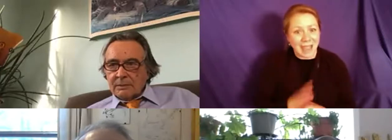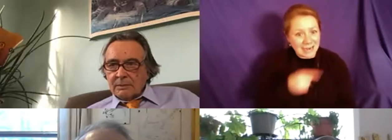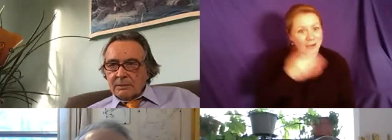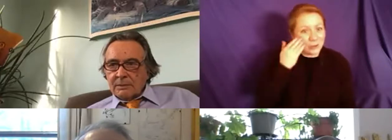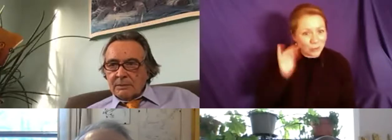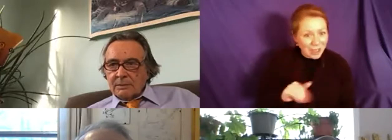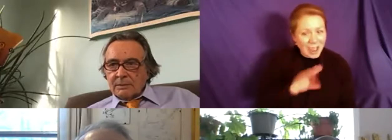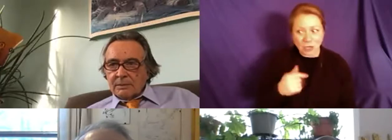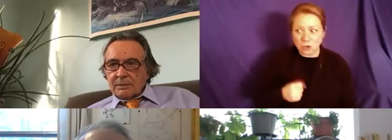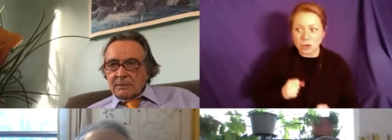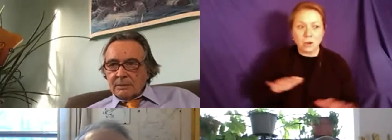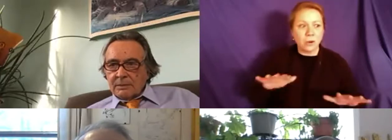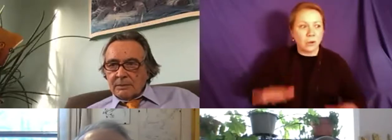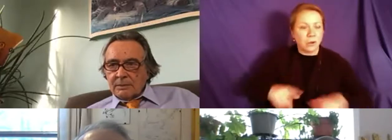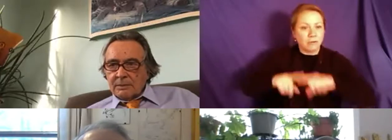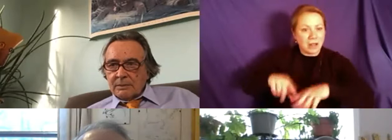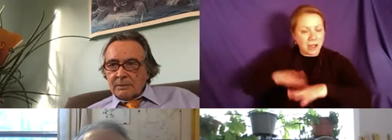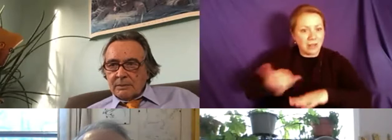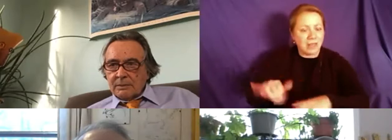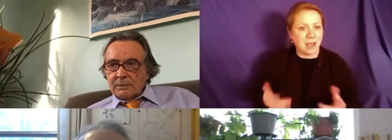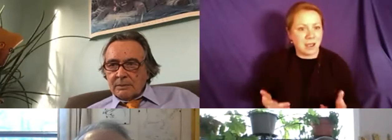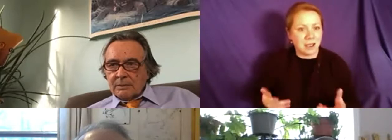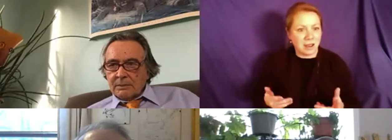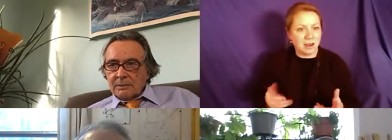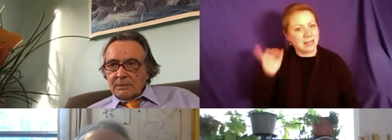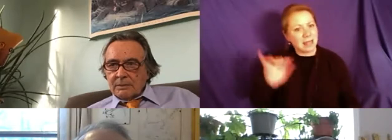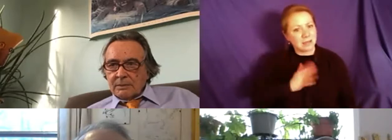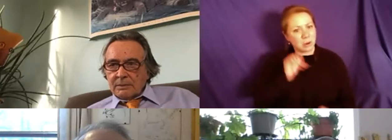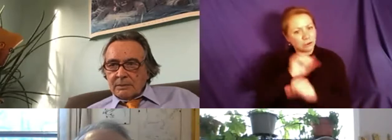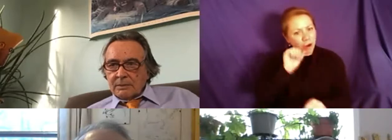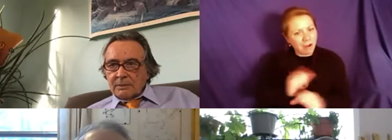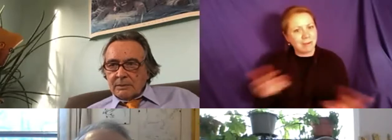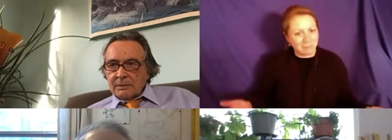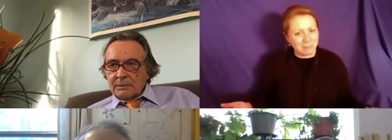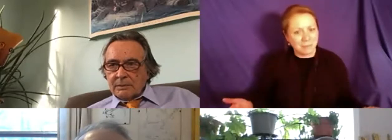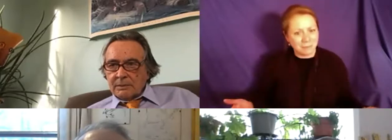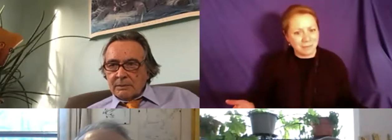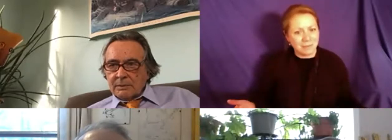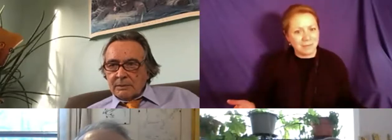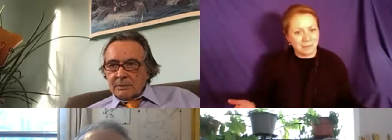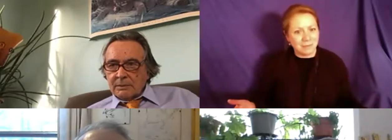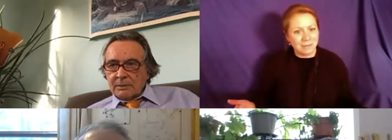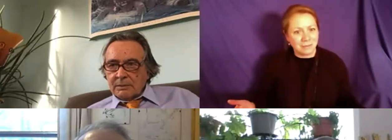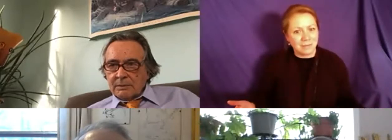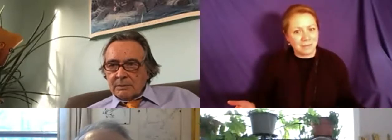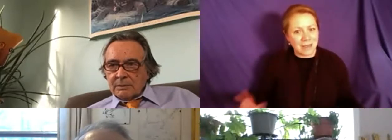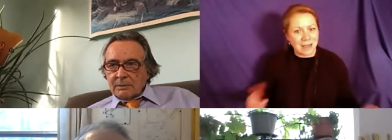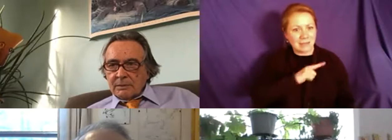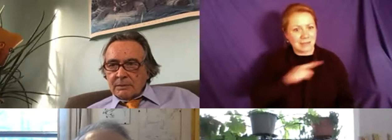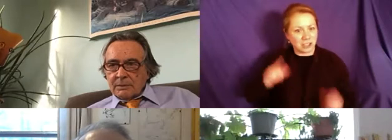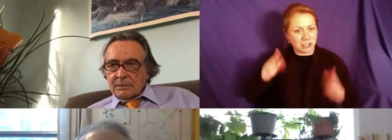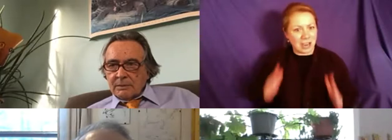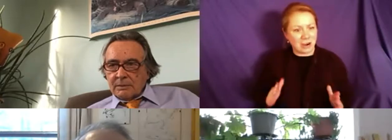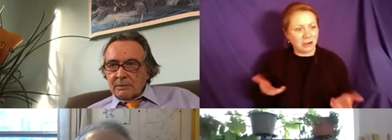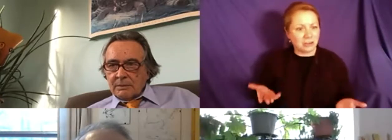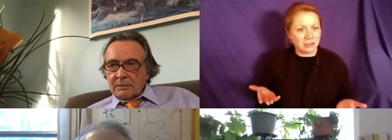he could rely on that. You know, that's our job. You know, as legislators,